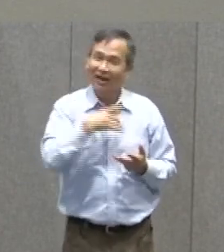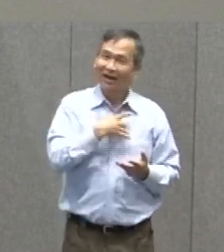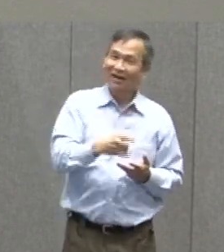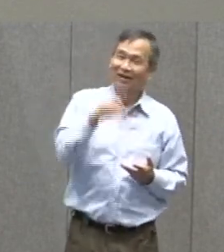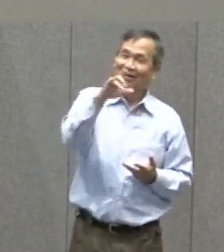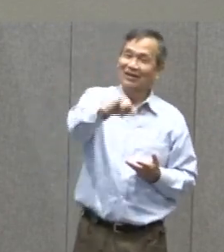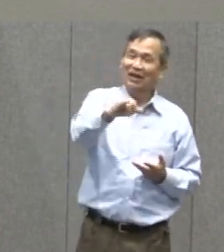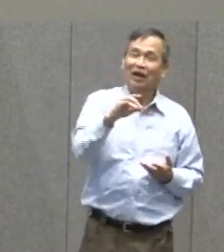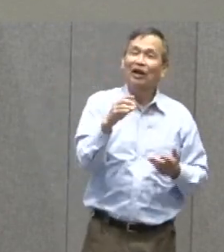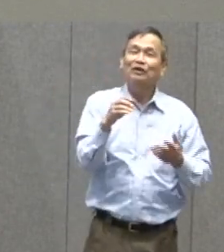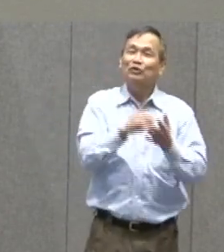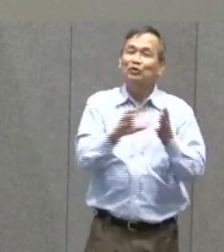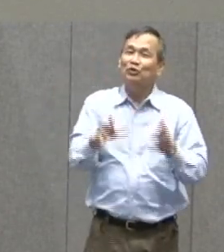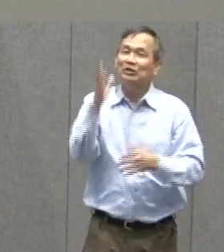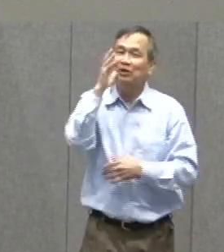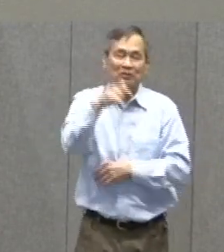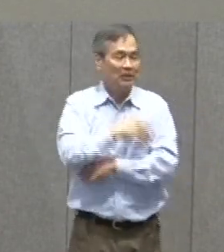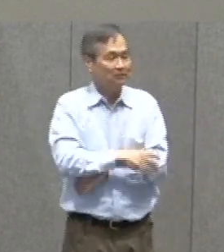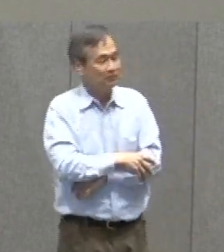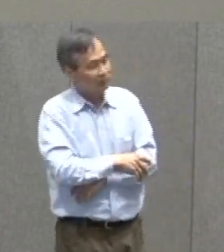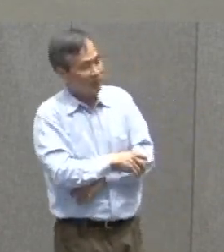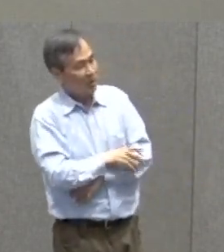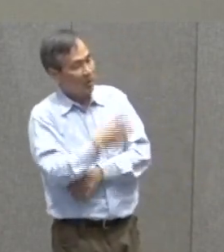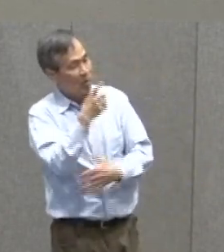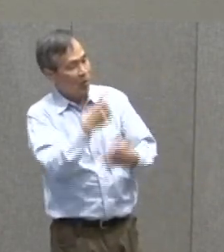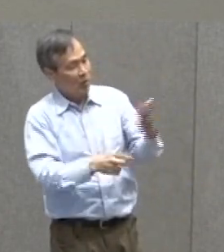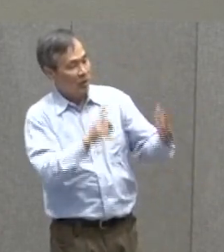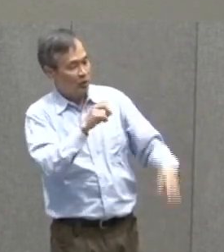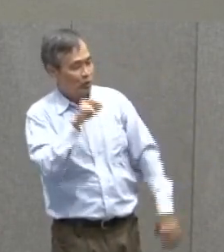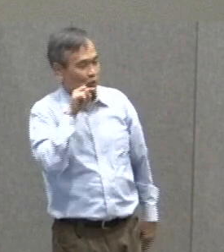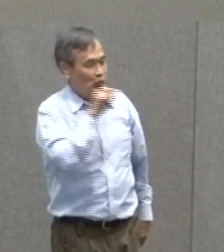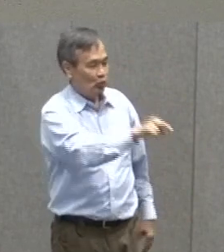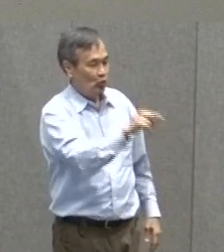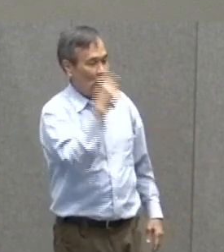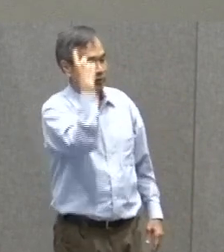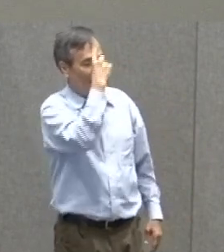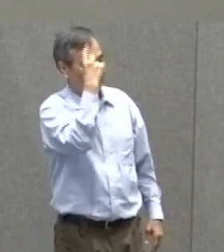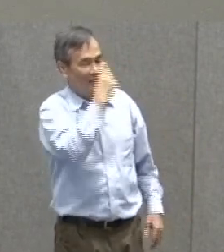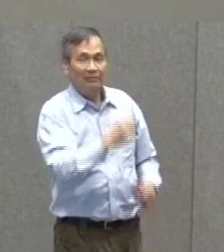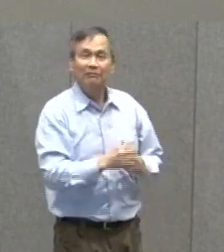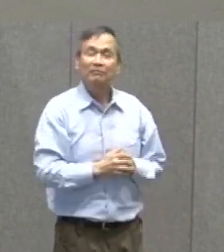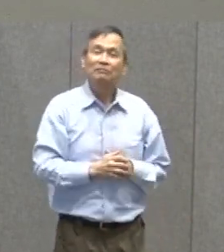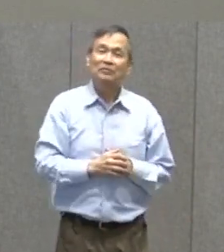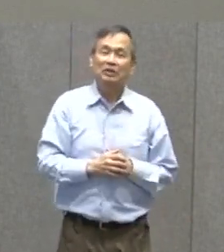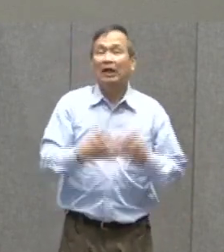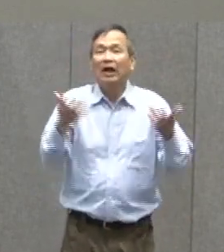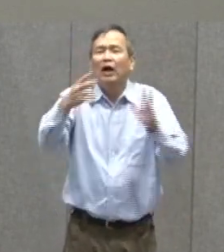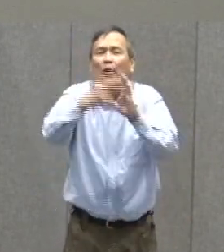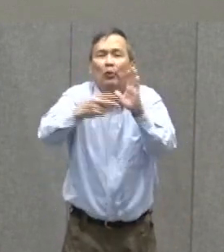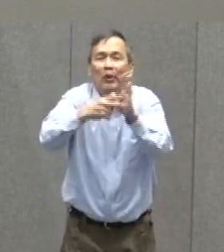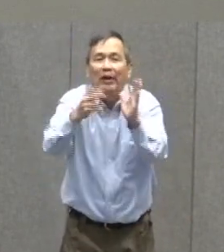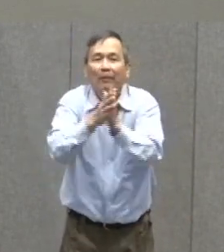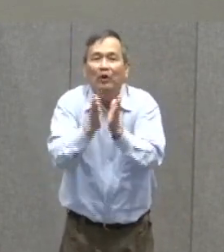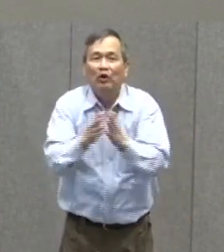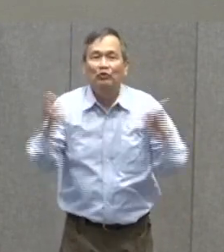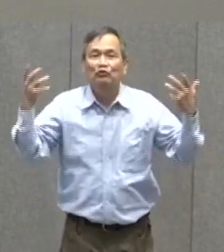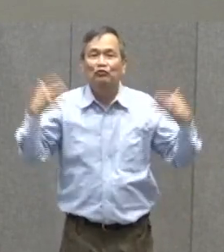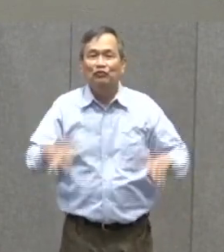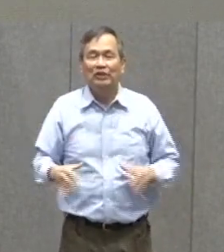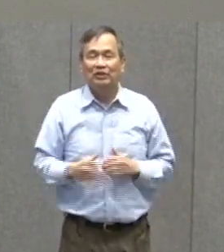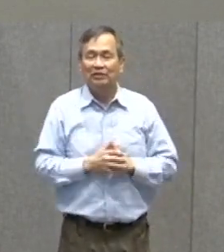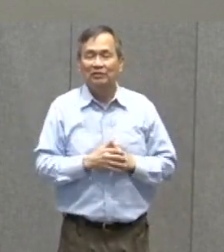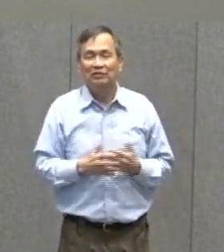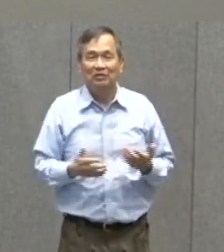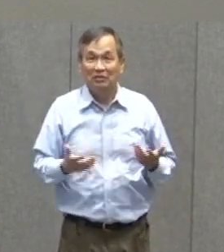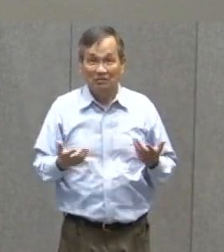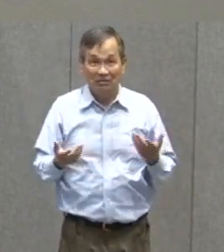conversations with my students with, what do you think? Because sometimes I'm like, I read a book out loud and I'm like, so what do you